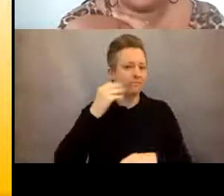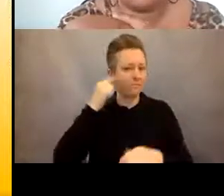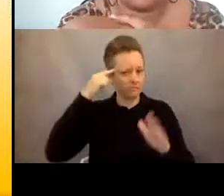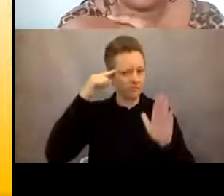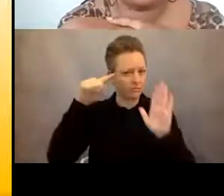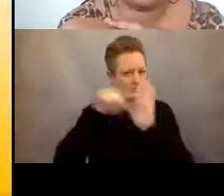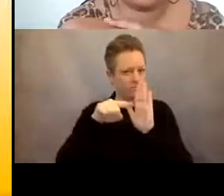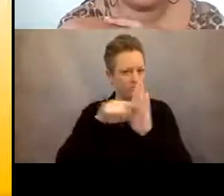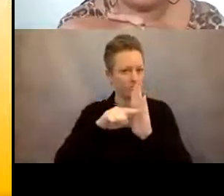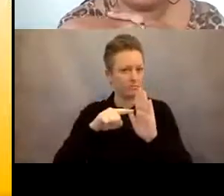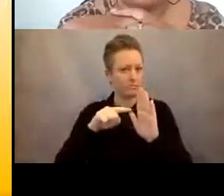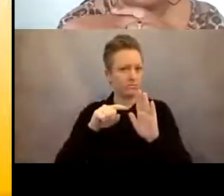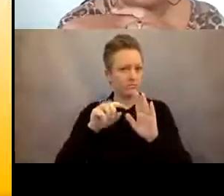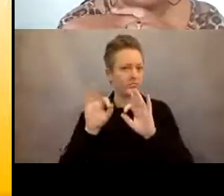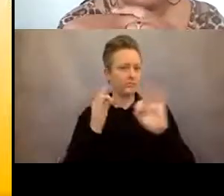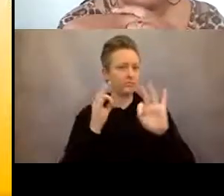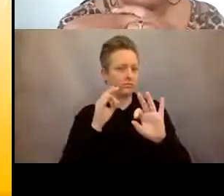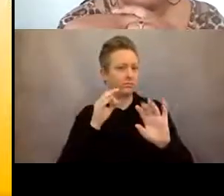absolutely. What else?